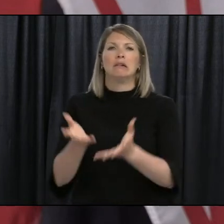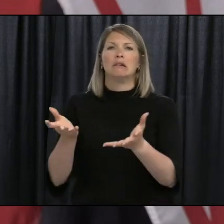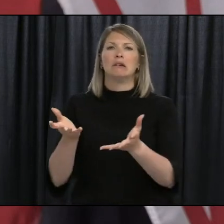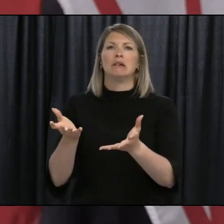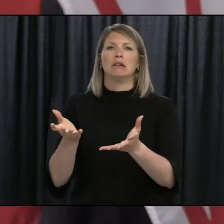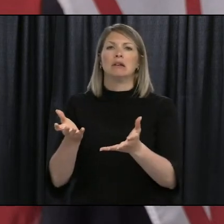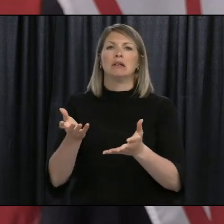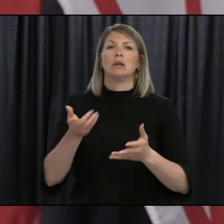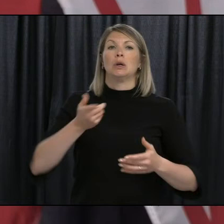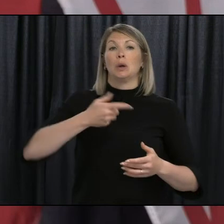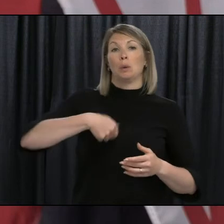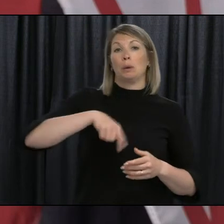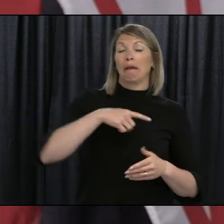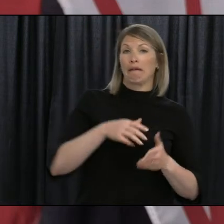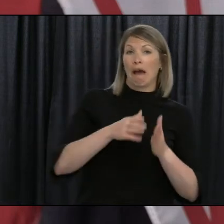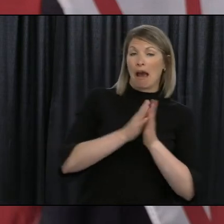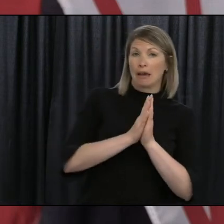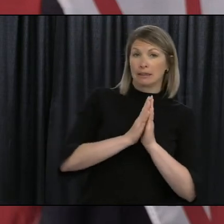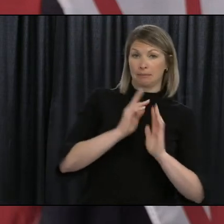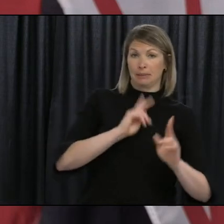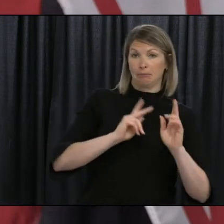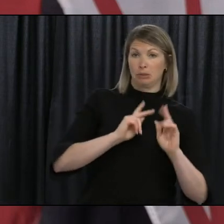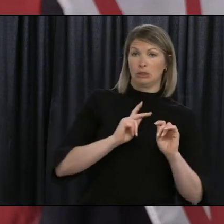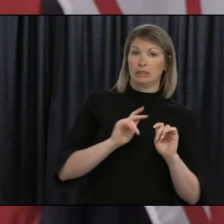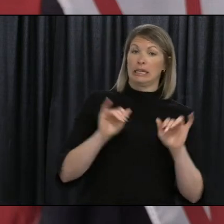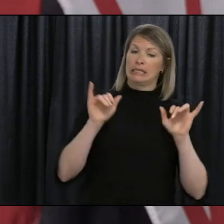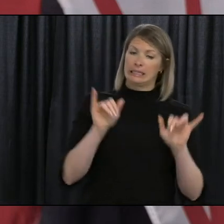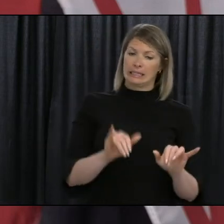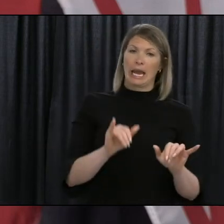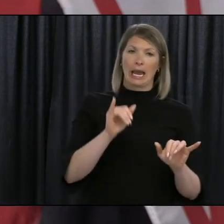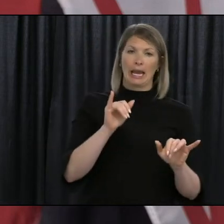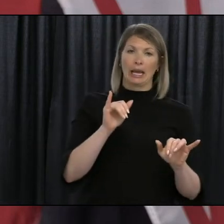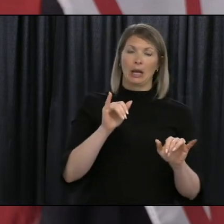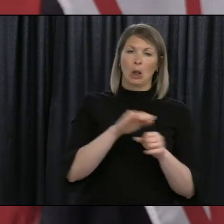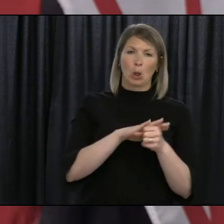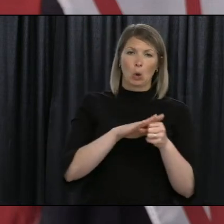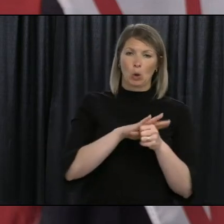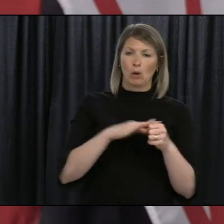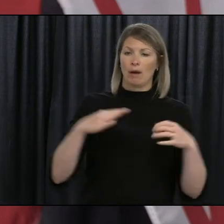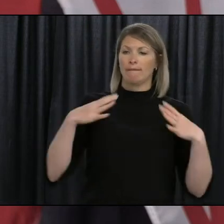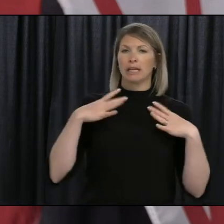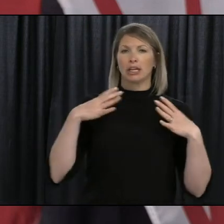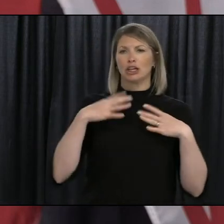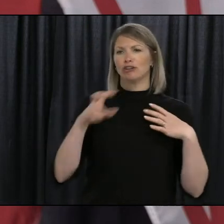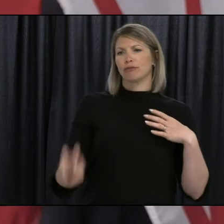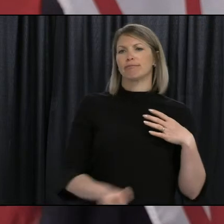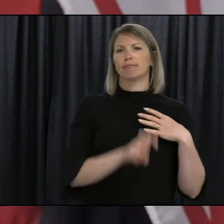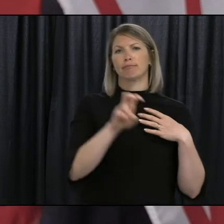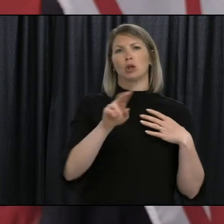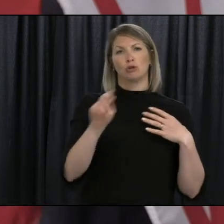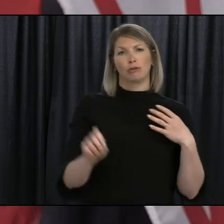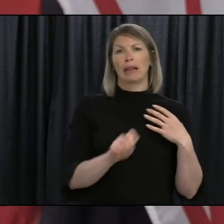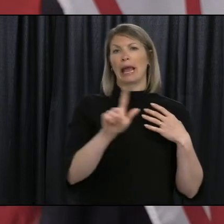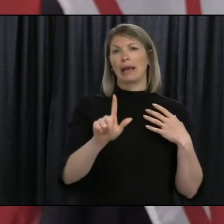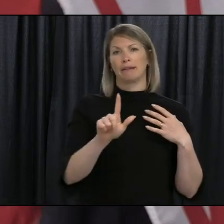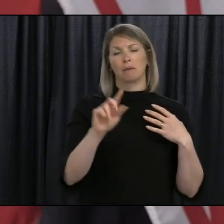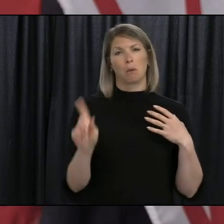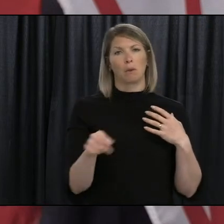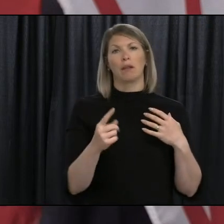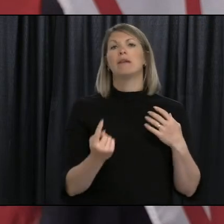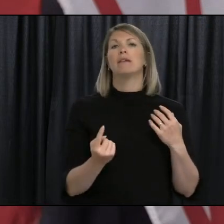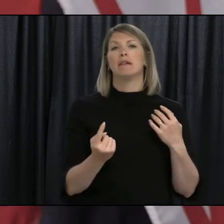asking people to vacation at home and stay home, but you know it largely depends